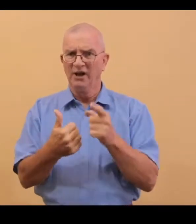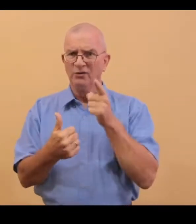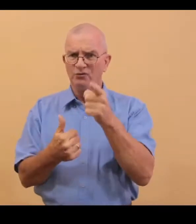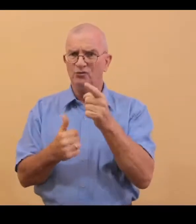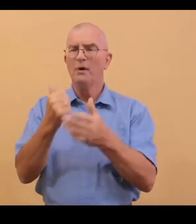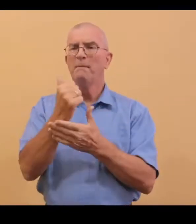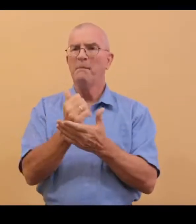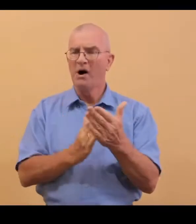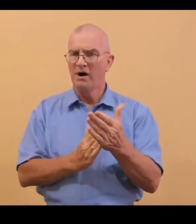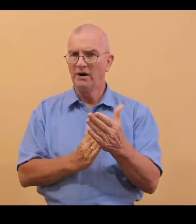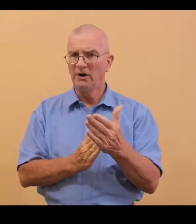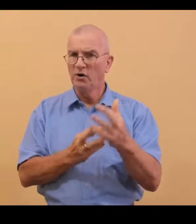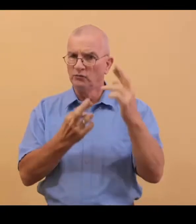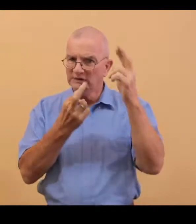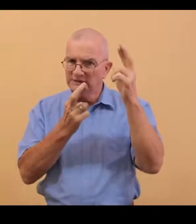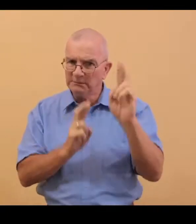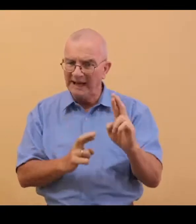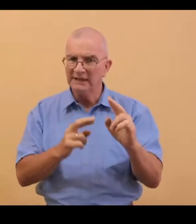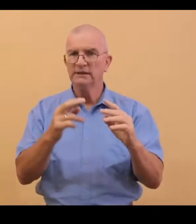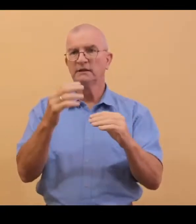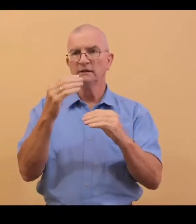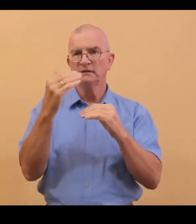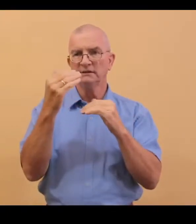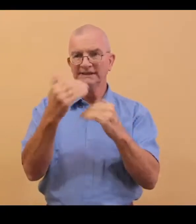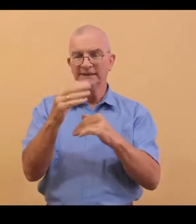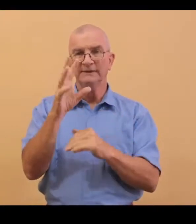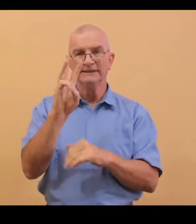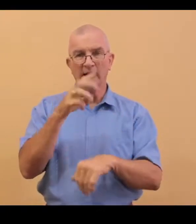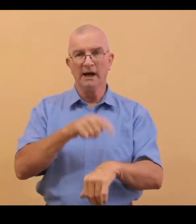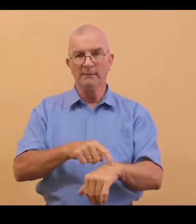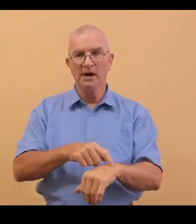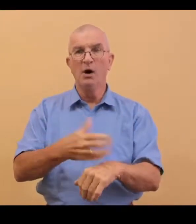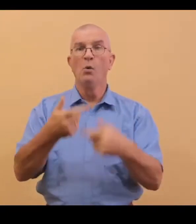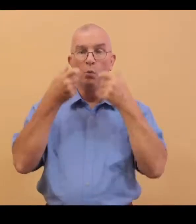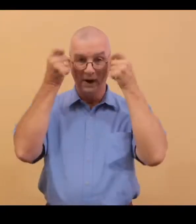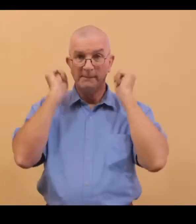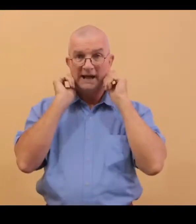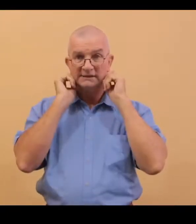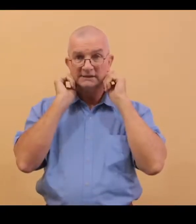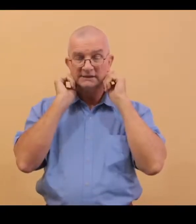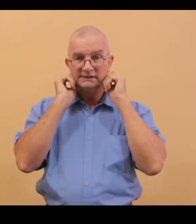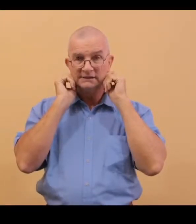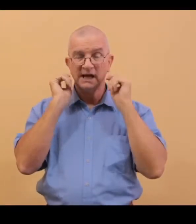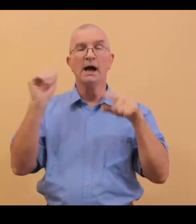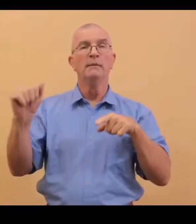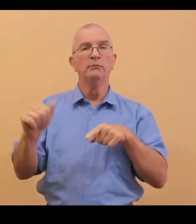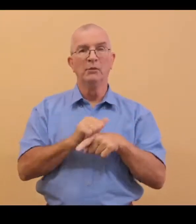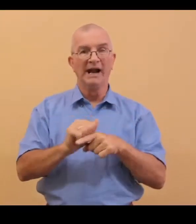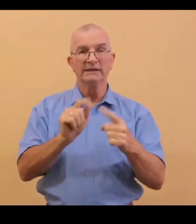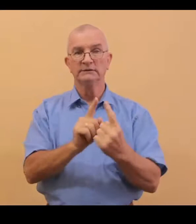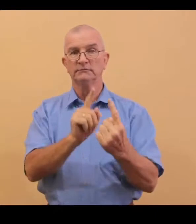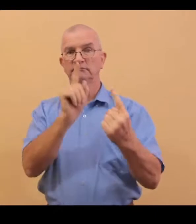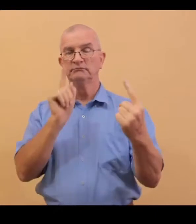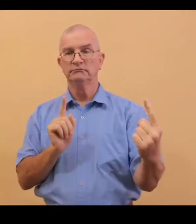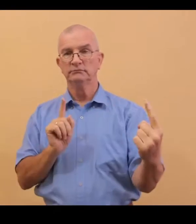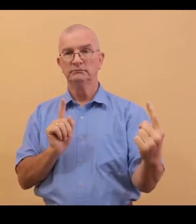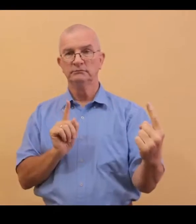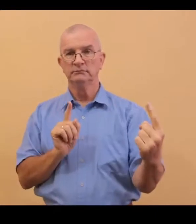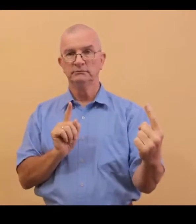part. Respect the curfew, wear a mask, practice physical